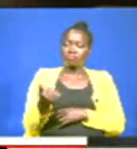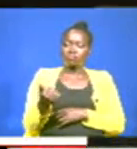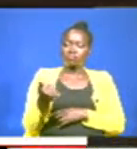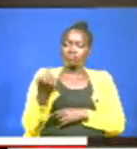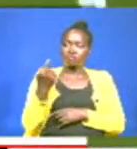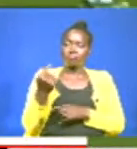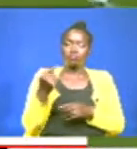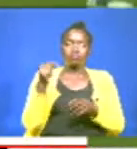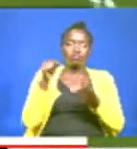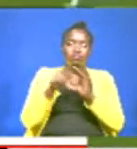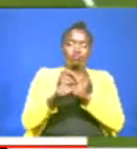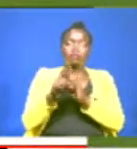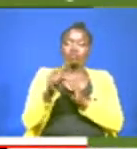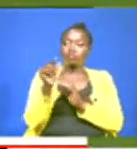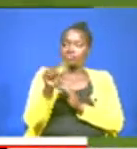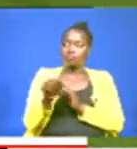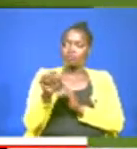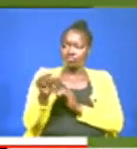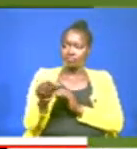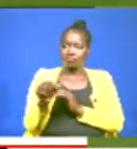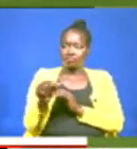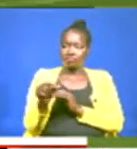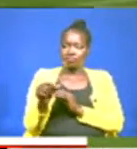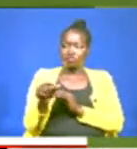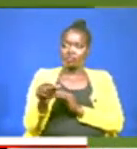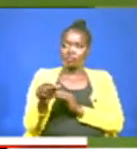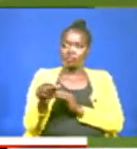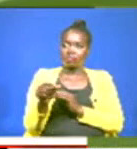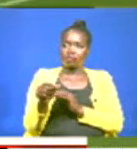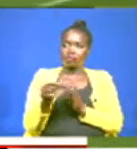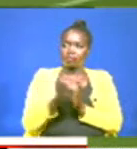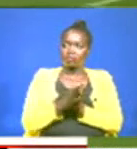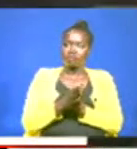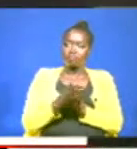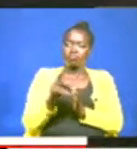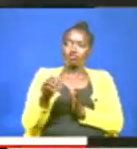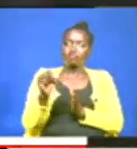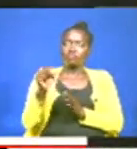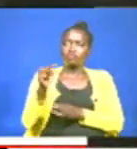each for Aston Villa before Hugo Ekitike scored for PSG.